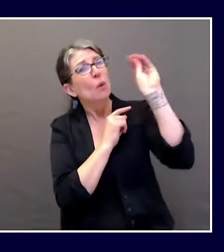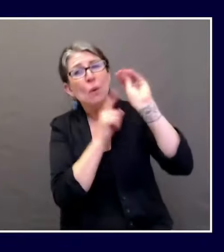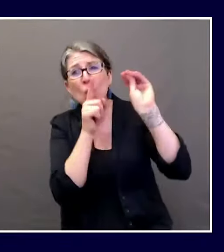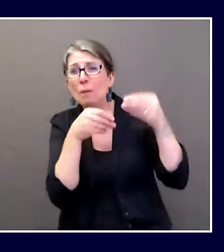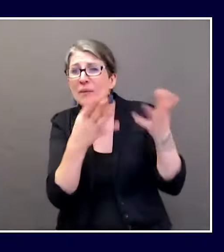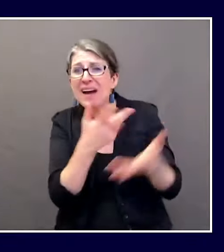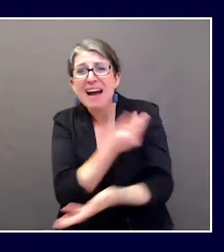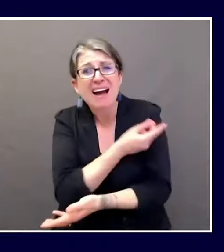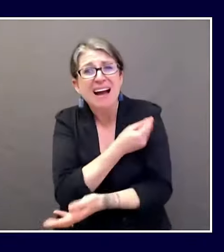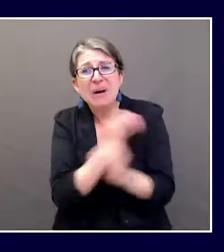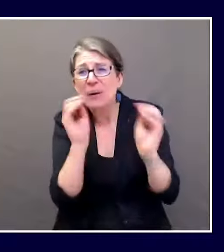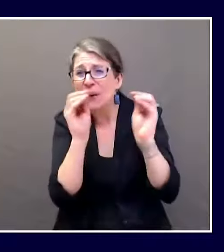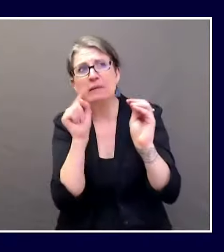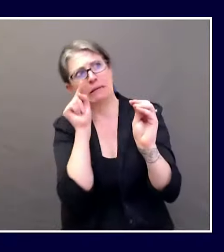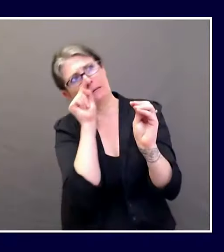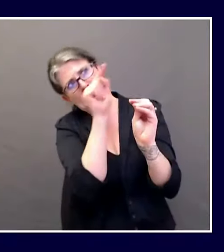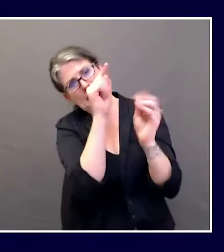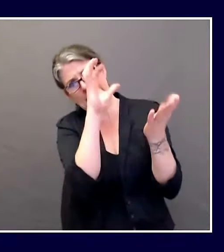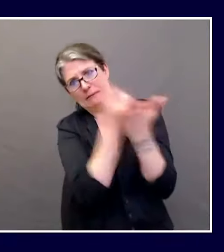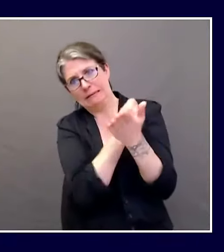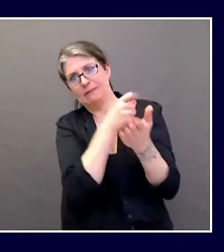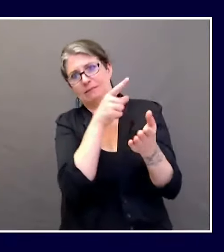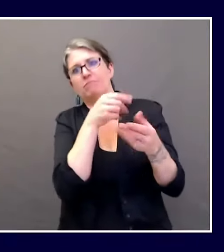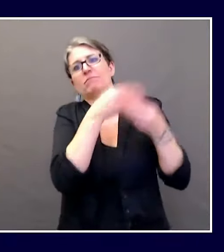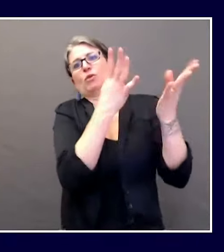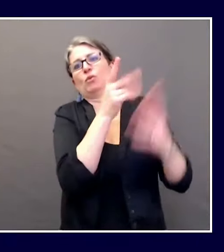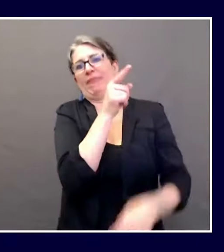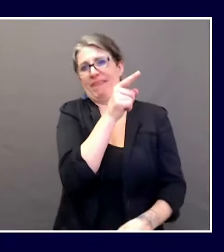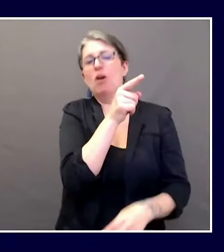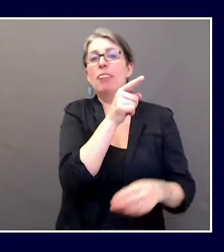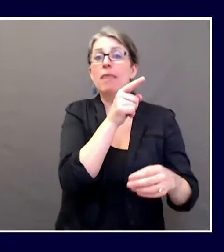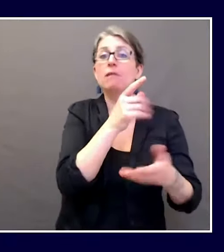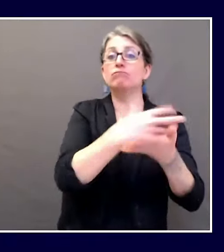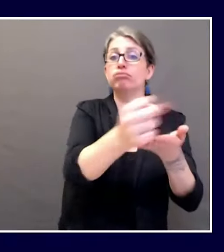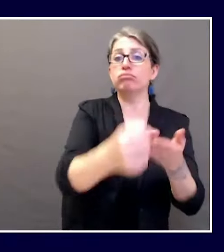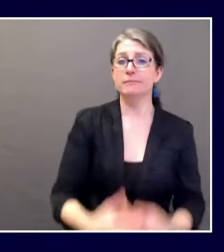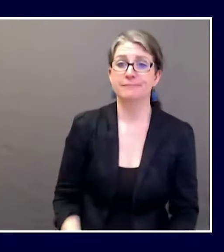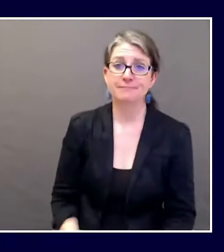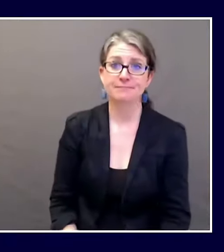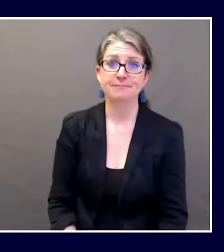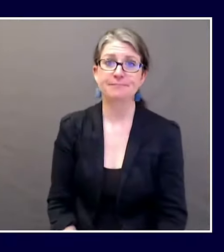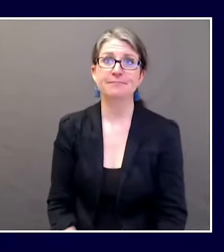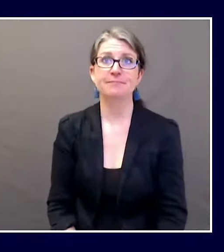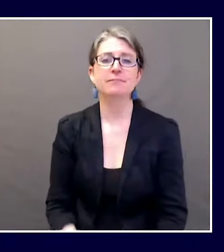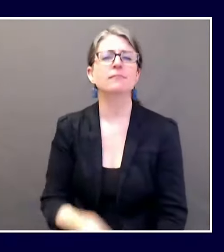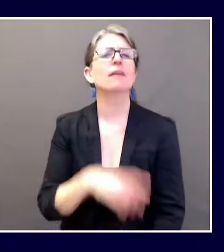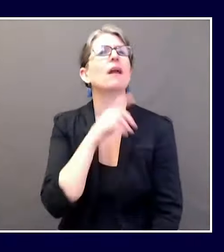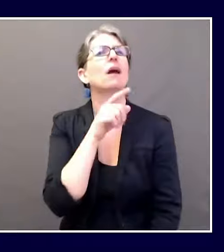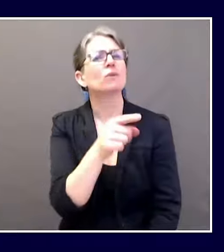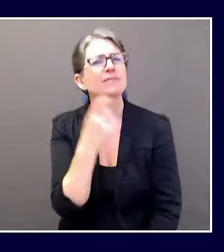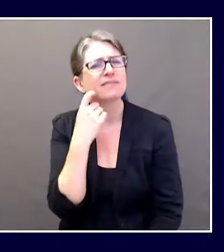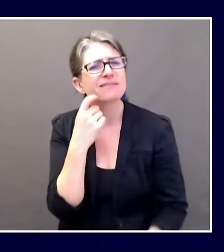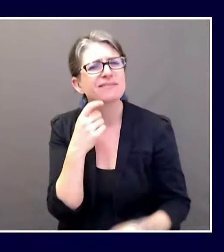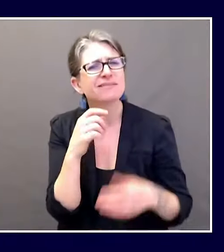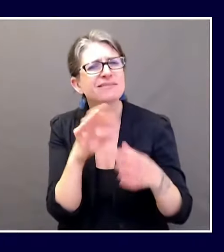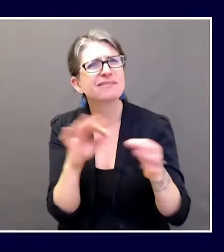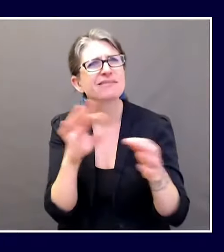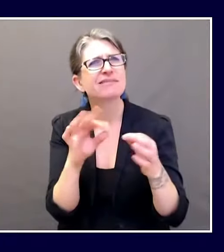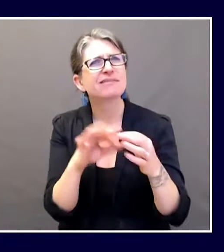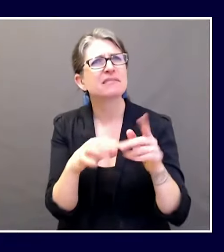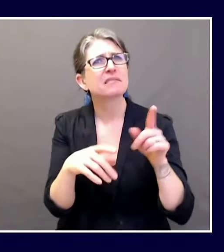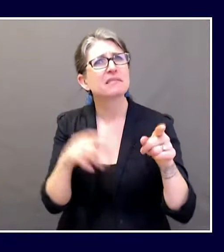You mentioned that the need to move them around has been reduced. Is it still something that happens occasionally? With the retail program,